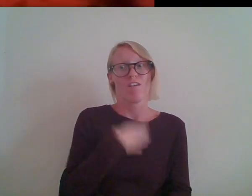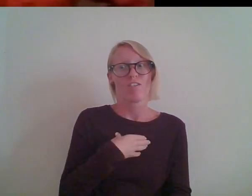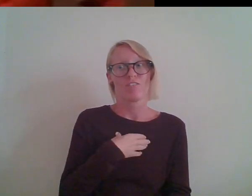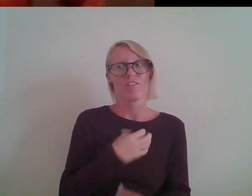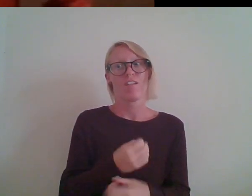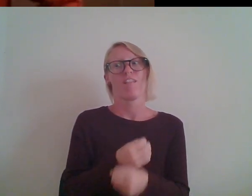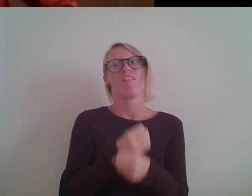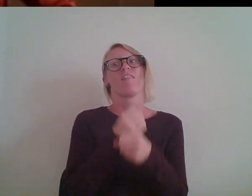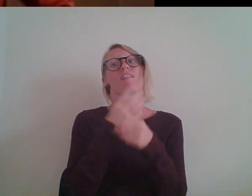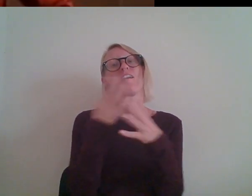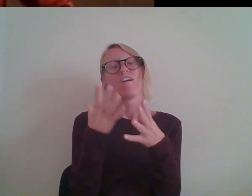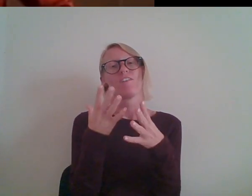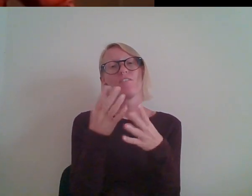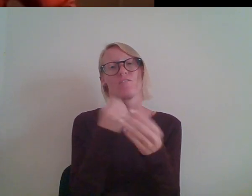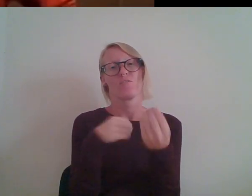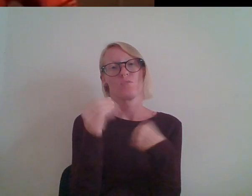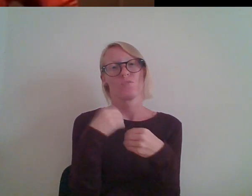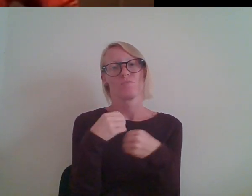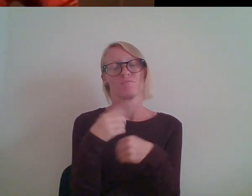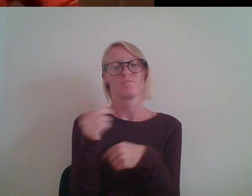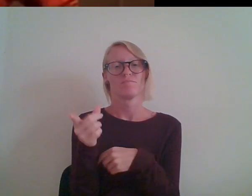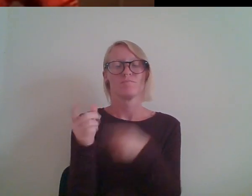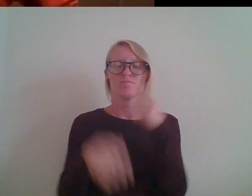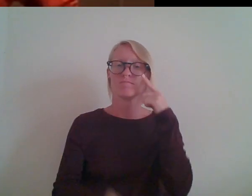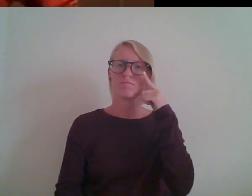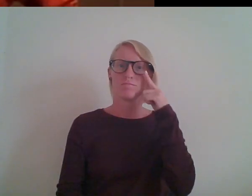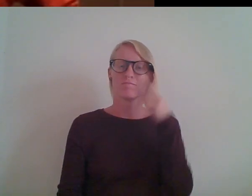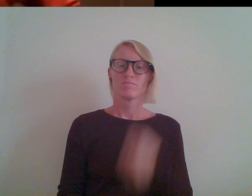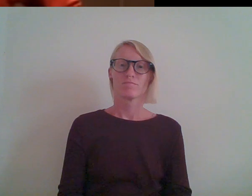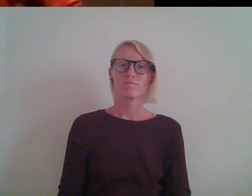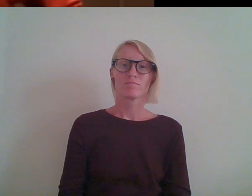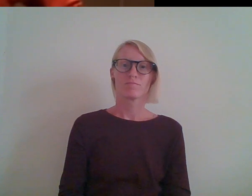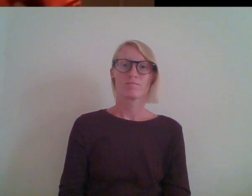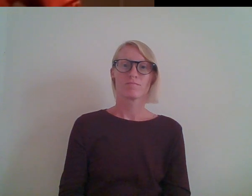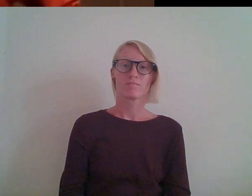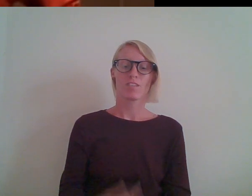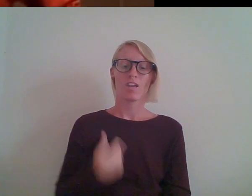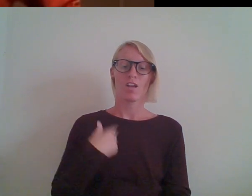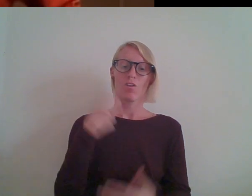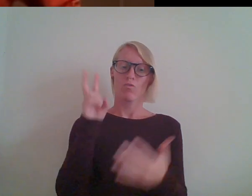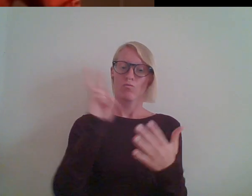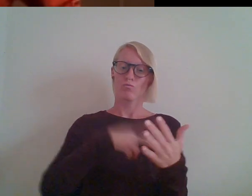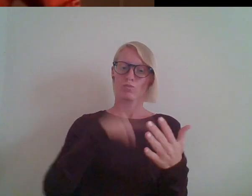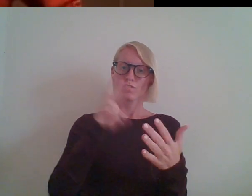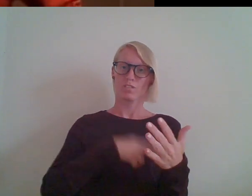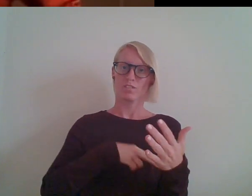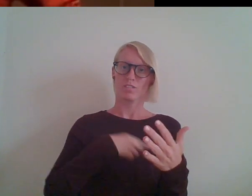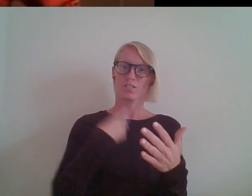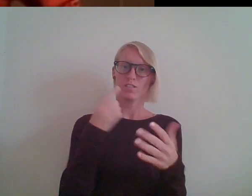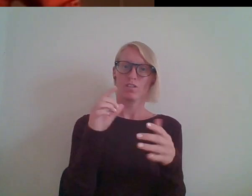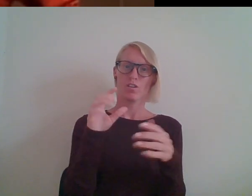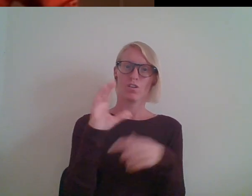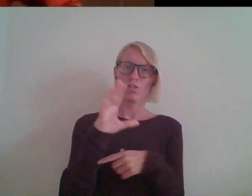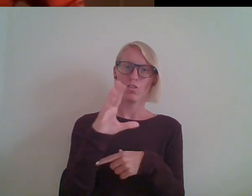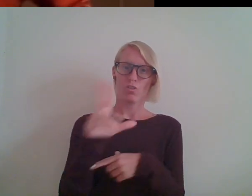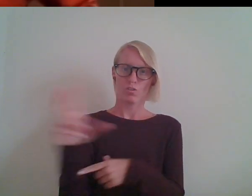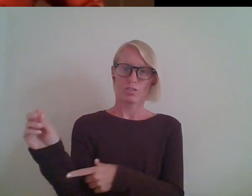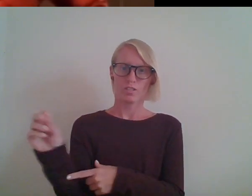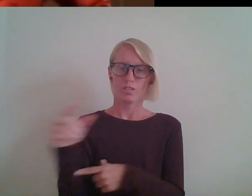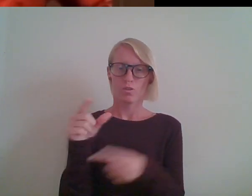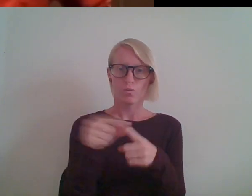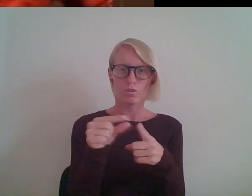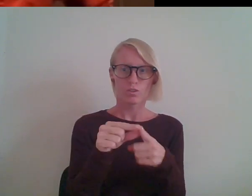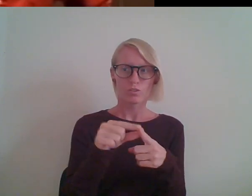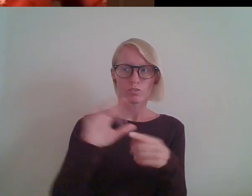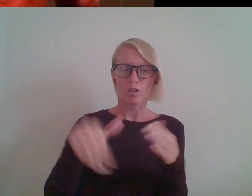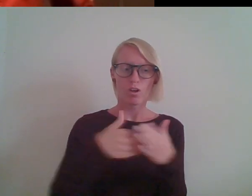right? I then read, I think it's about 30 words. Everybody's writing down their numbers.